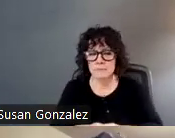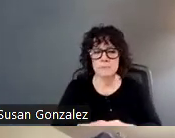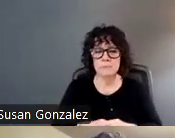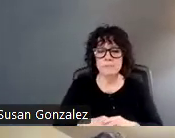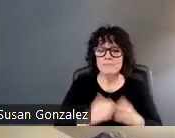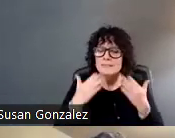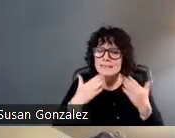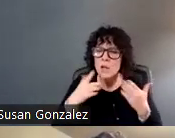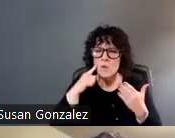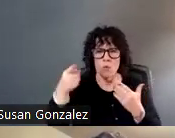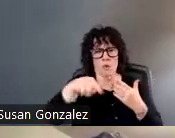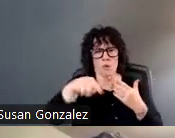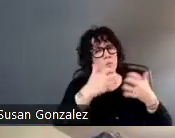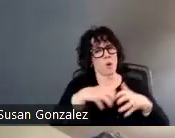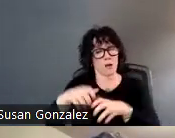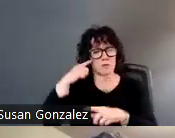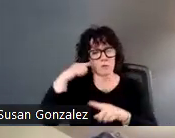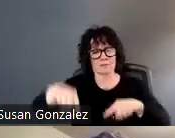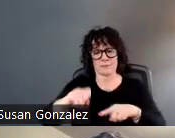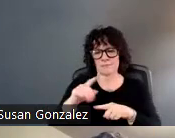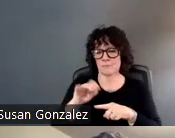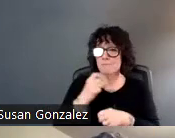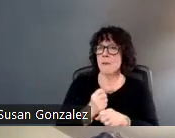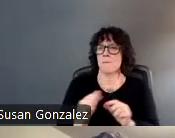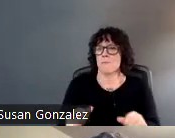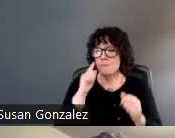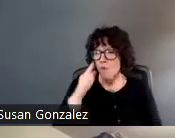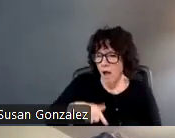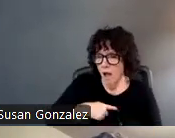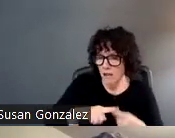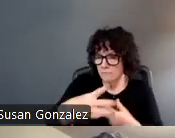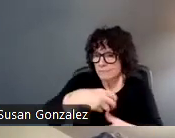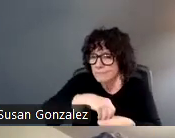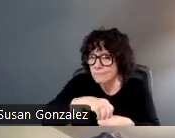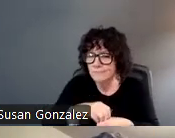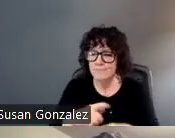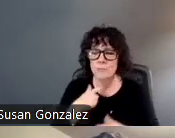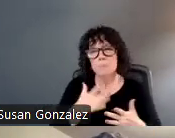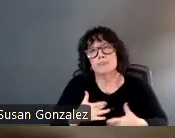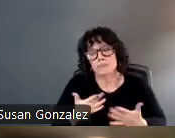this conversation since we feel strong solidarity with the work you do.